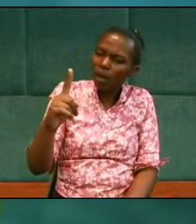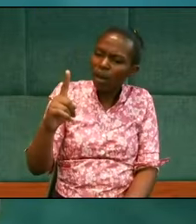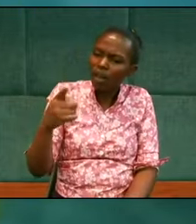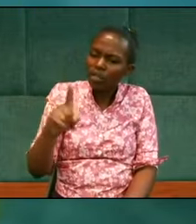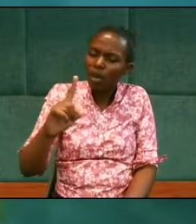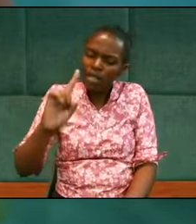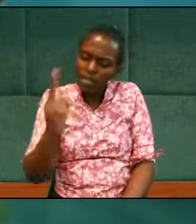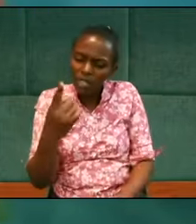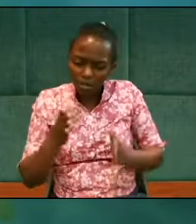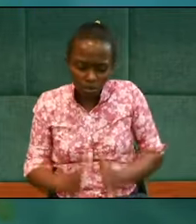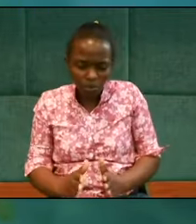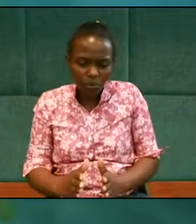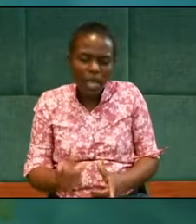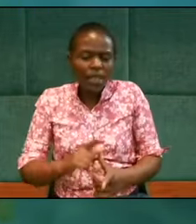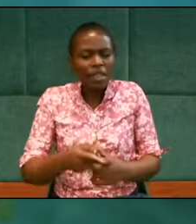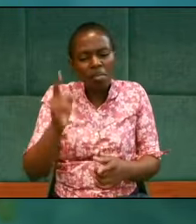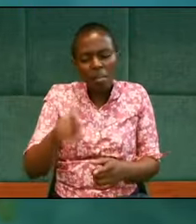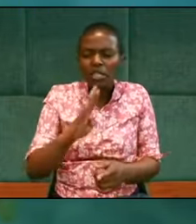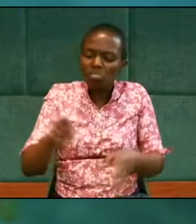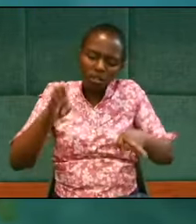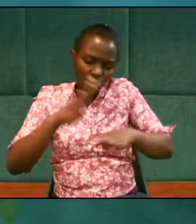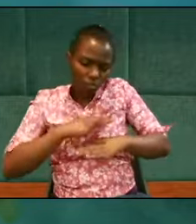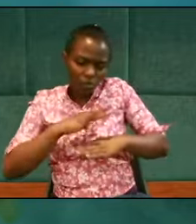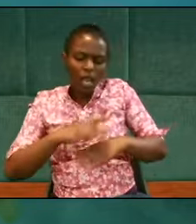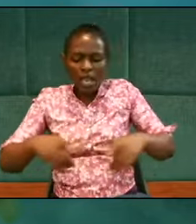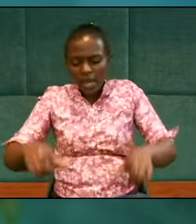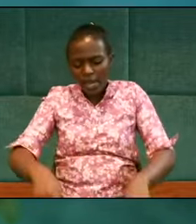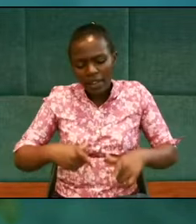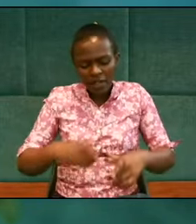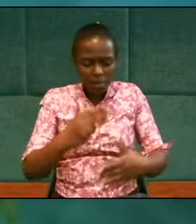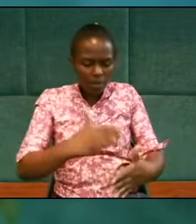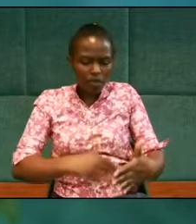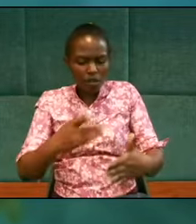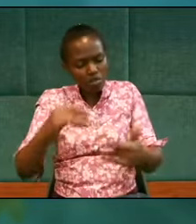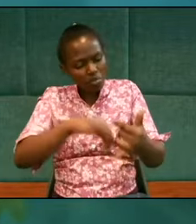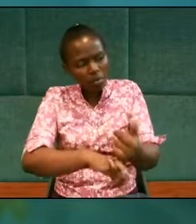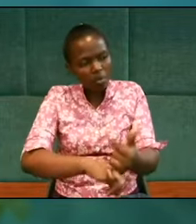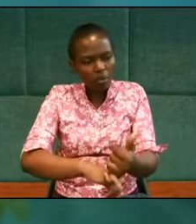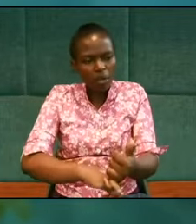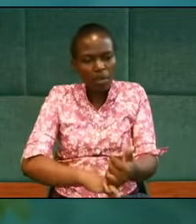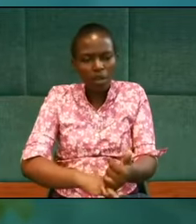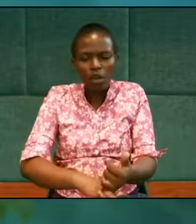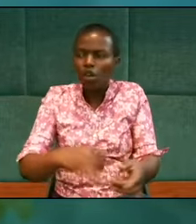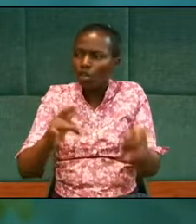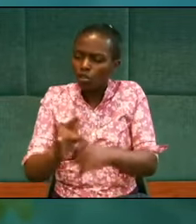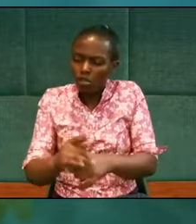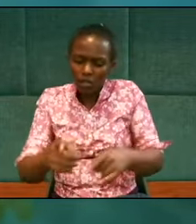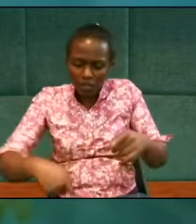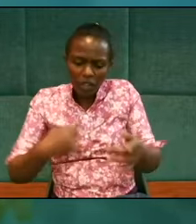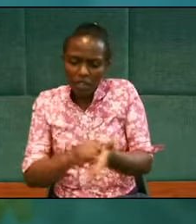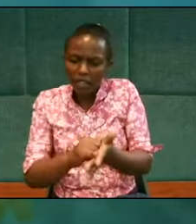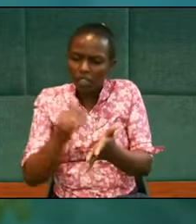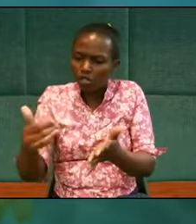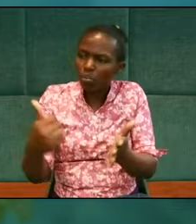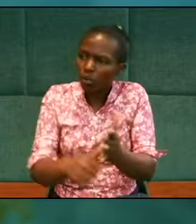state, you must be content. You are living before you marry. Don't feel you are inadequate. No,